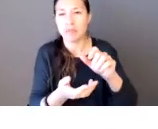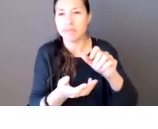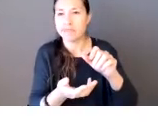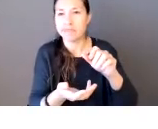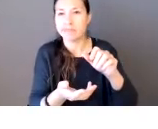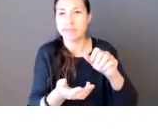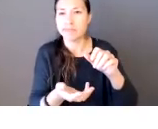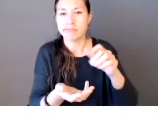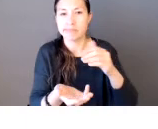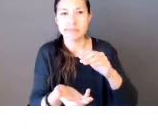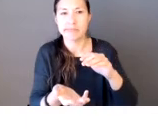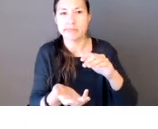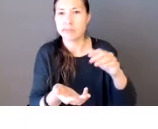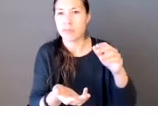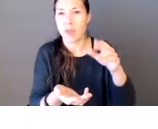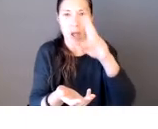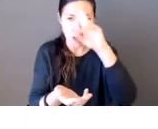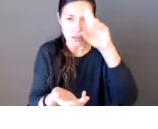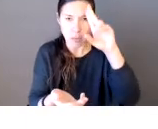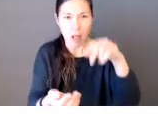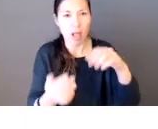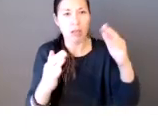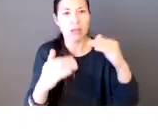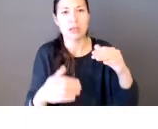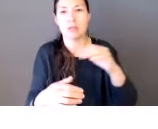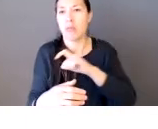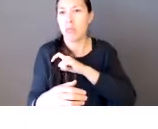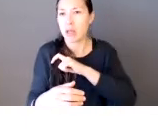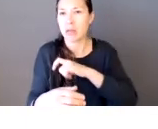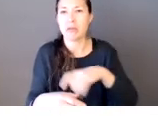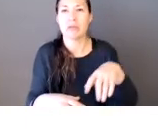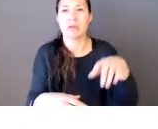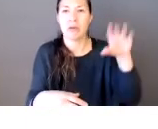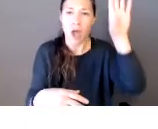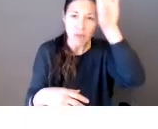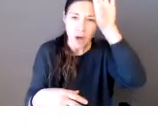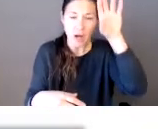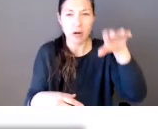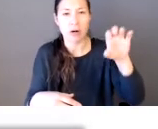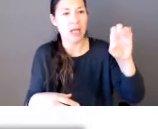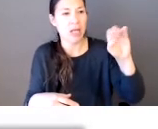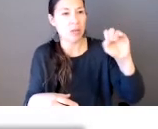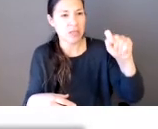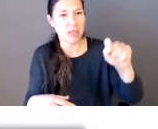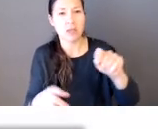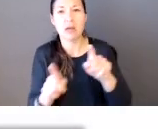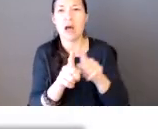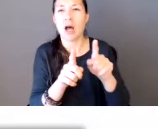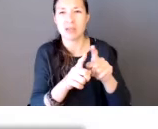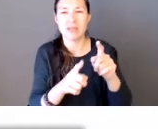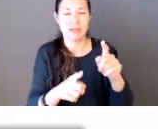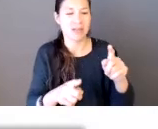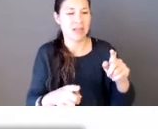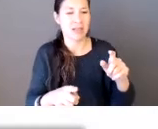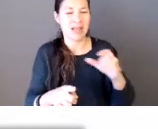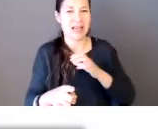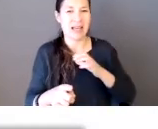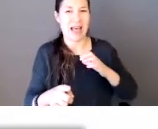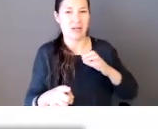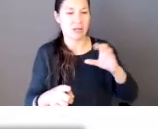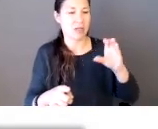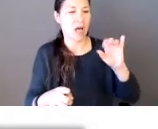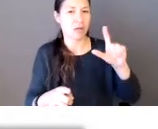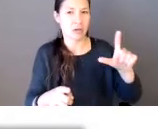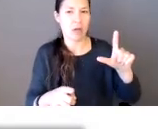fire, EMTs, and we do tend to see a lot of reports from them, as well as councils on aging. In the history of